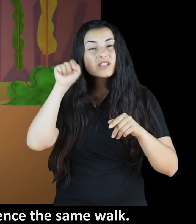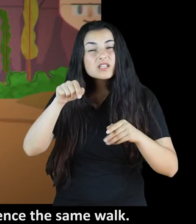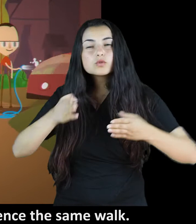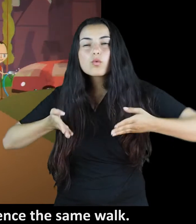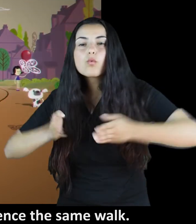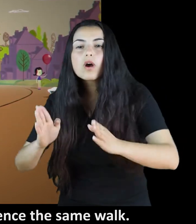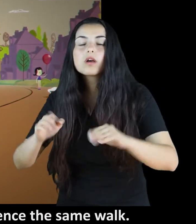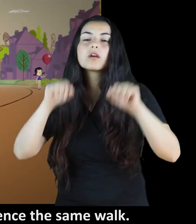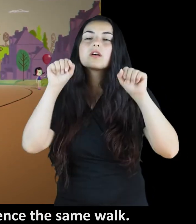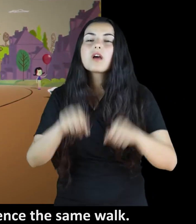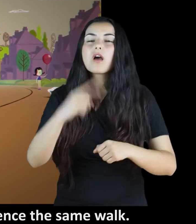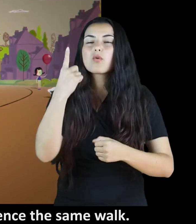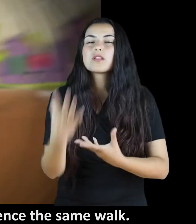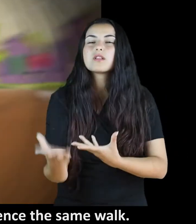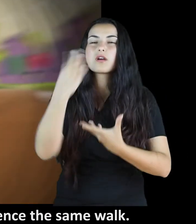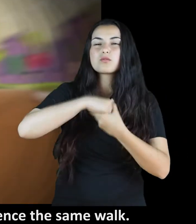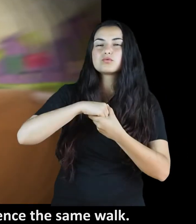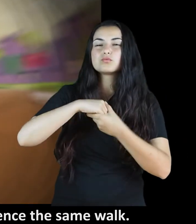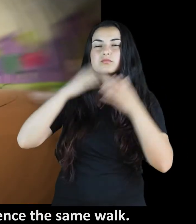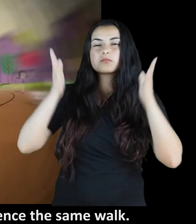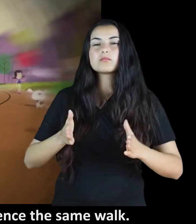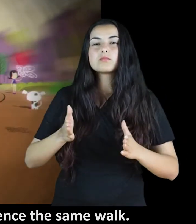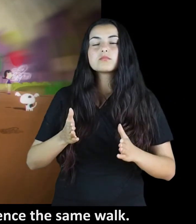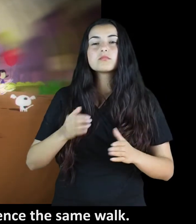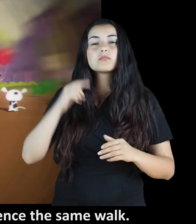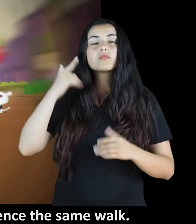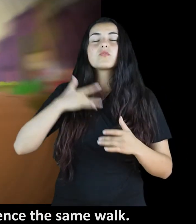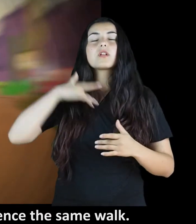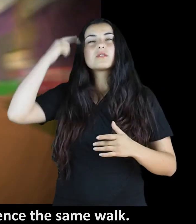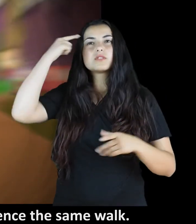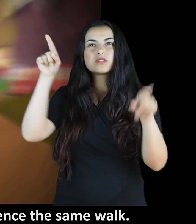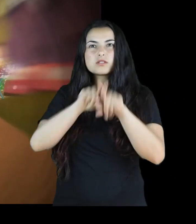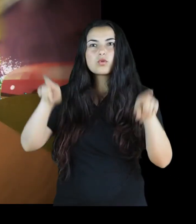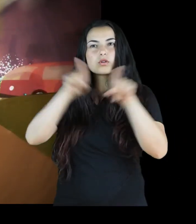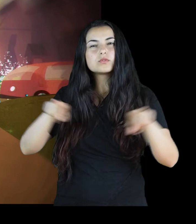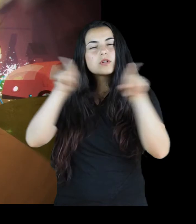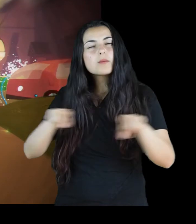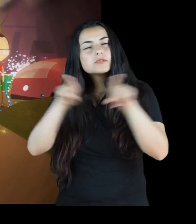This is how an autistic brain may experience the same walk.